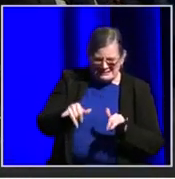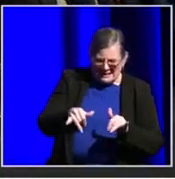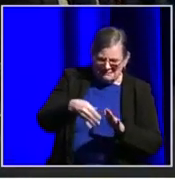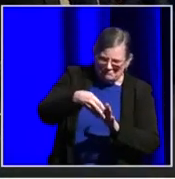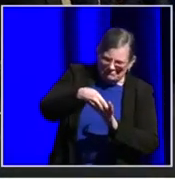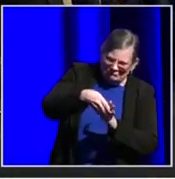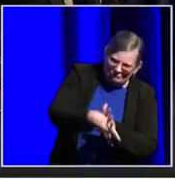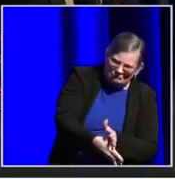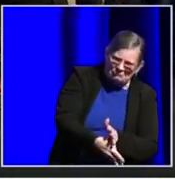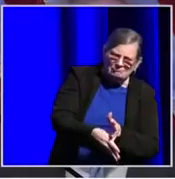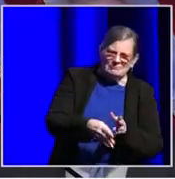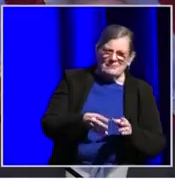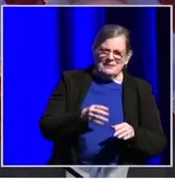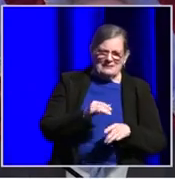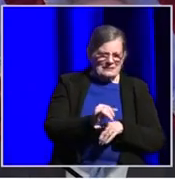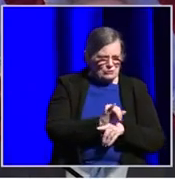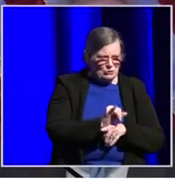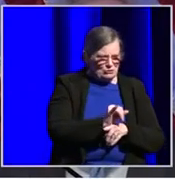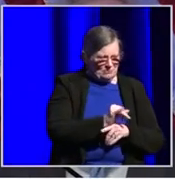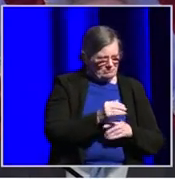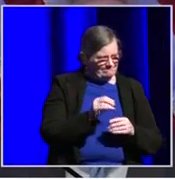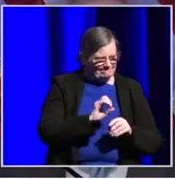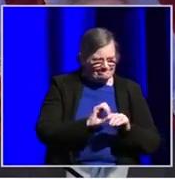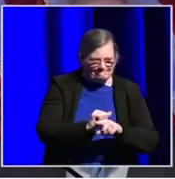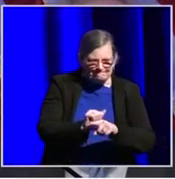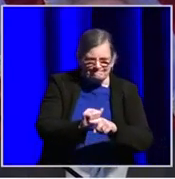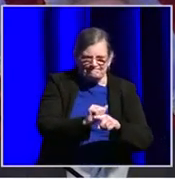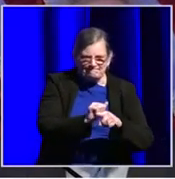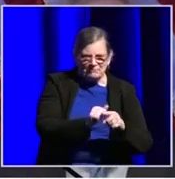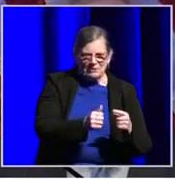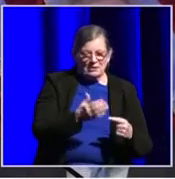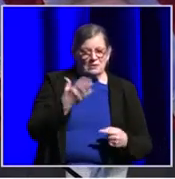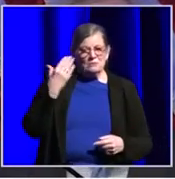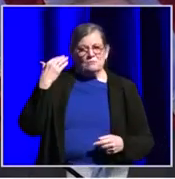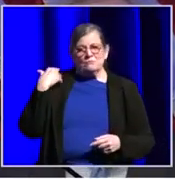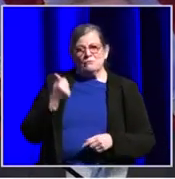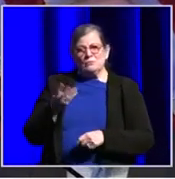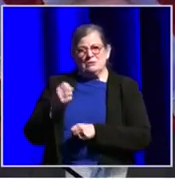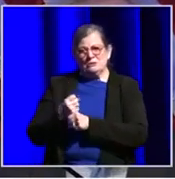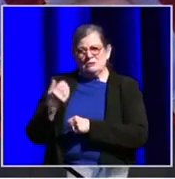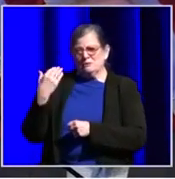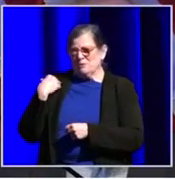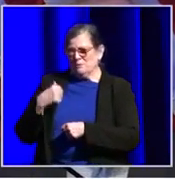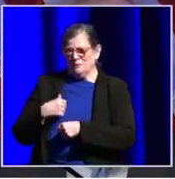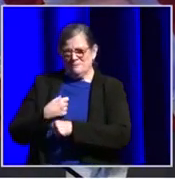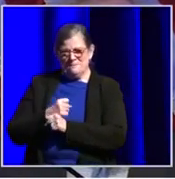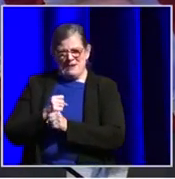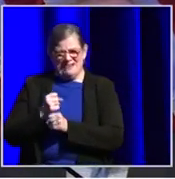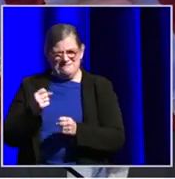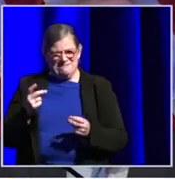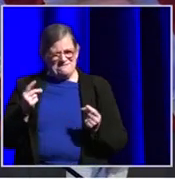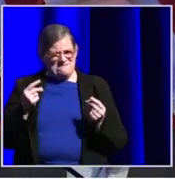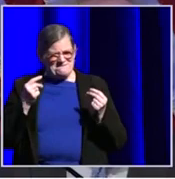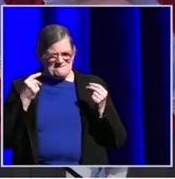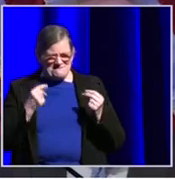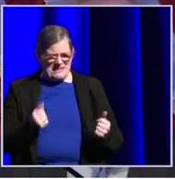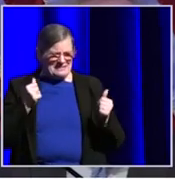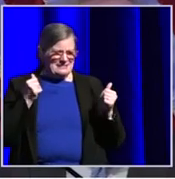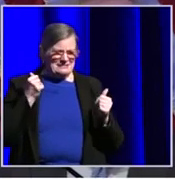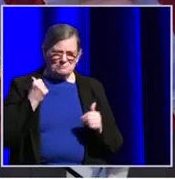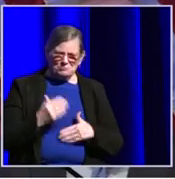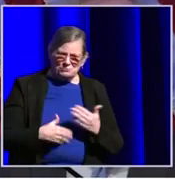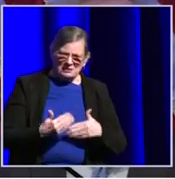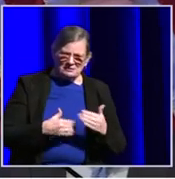internships. Years ago, we made the district the fastest improving urban school district in the